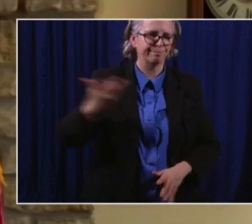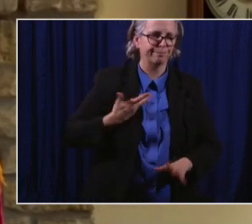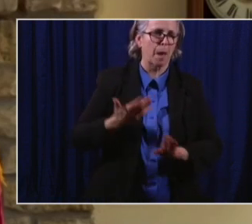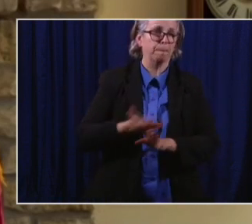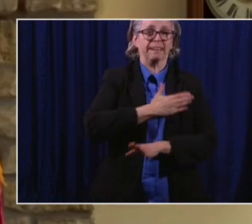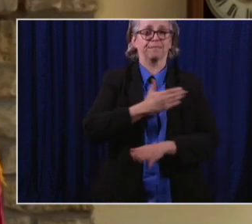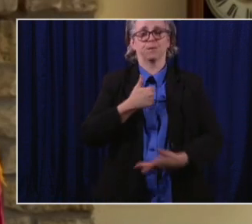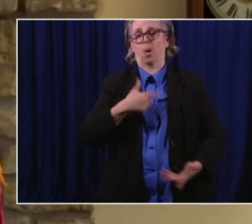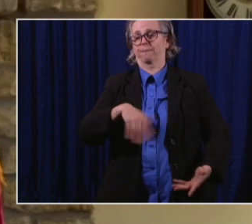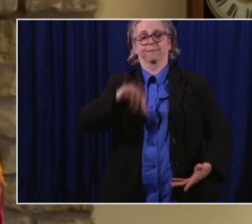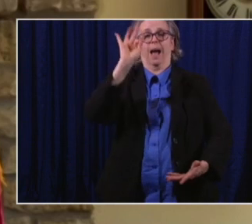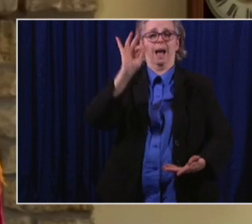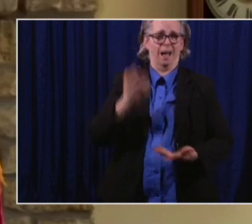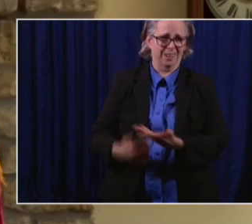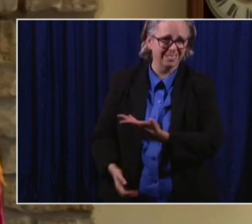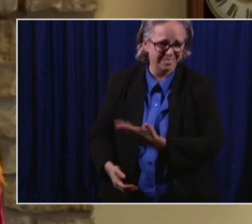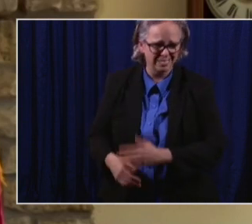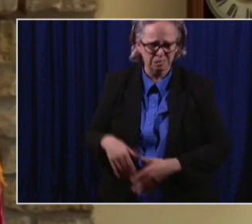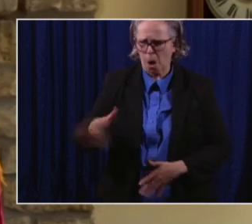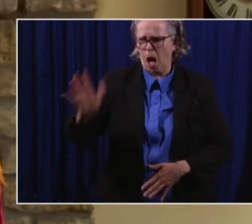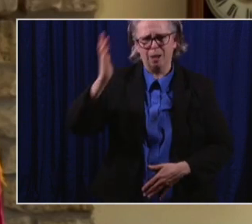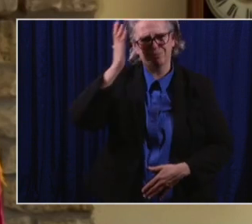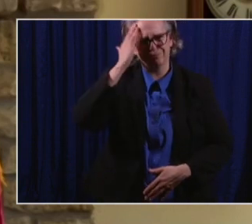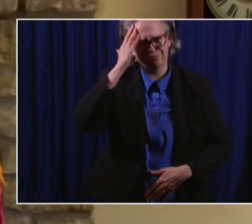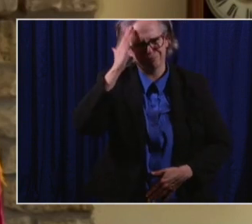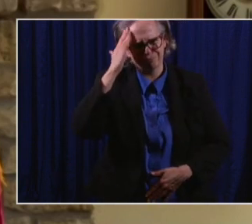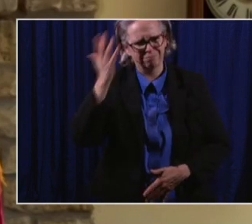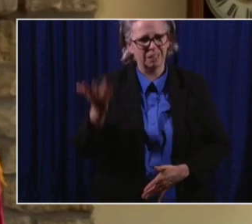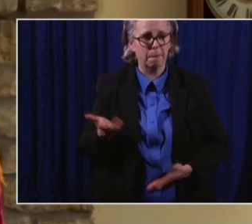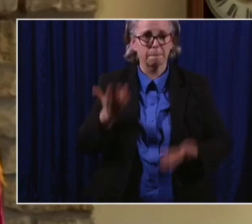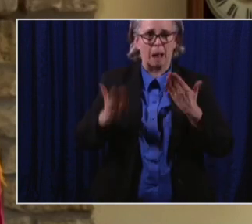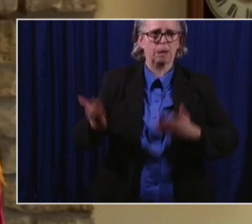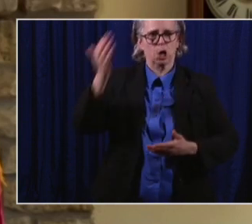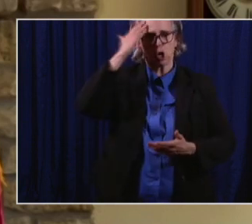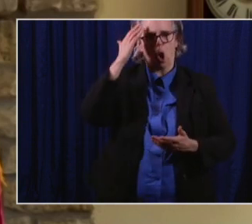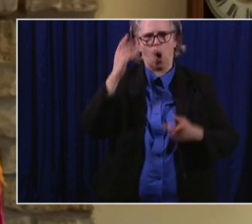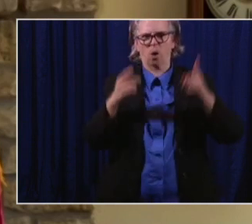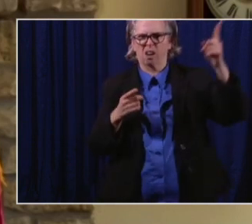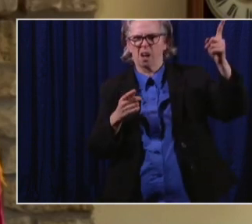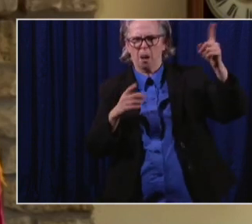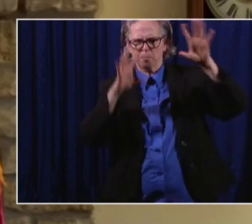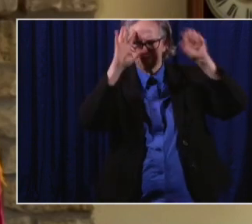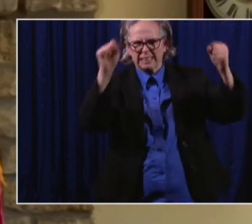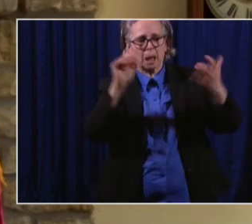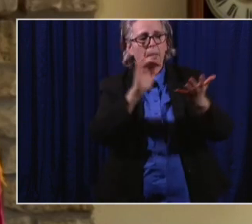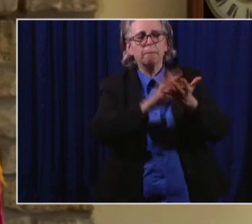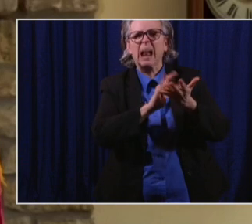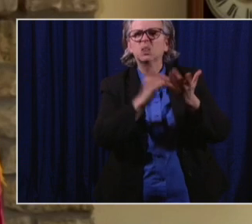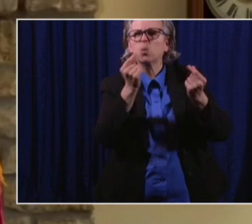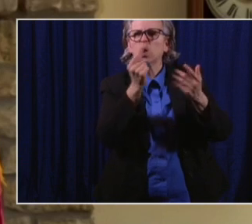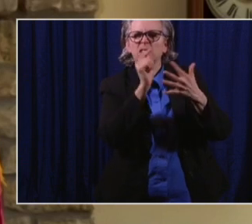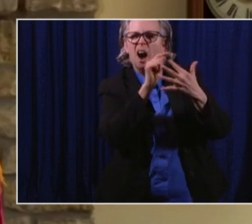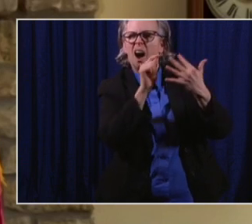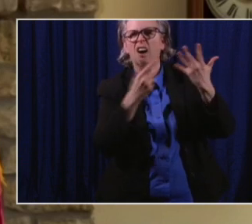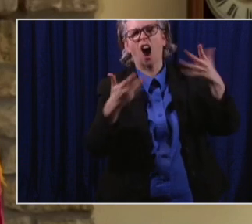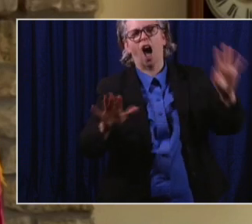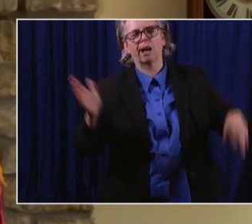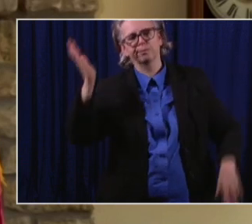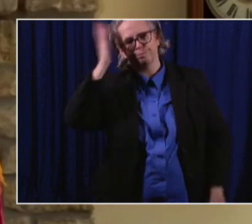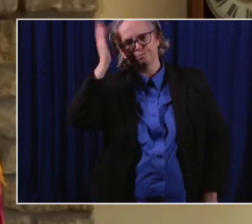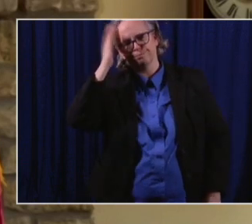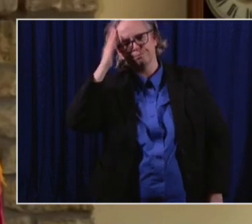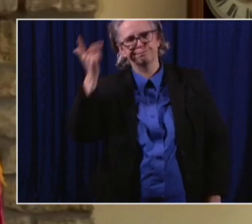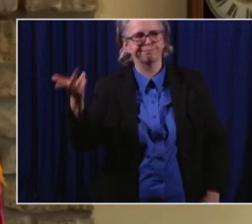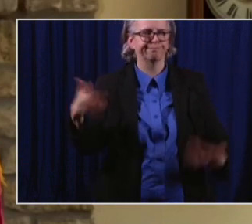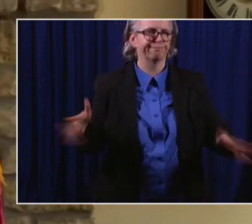at these different drugs. They're aware of what drugs the president utilized. They're aware of what the availability of those drugs would be.